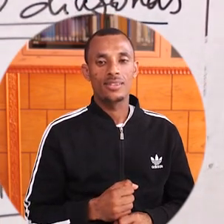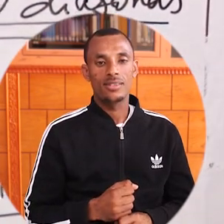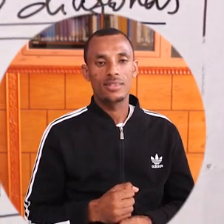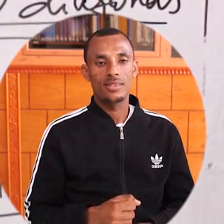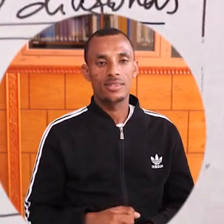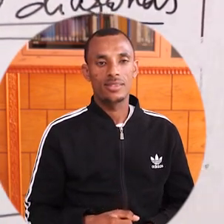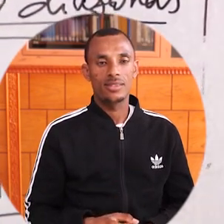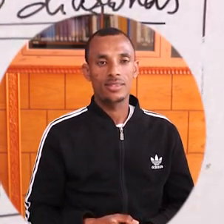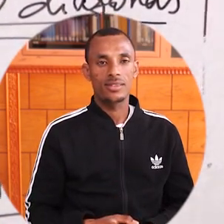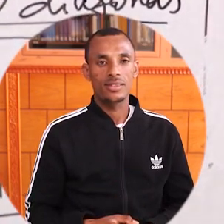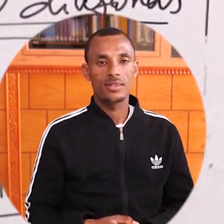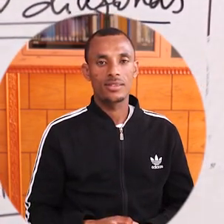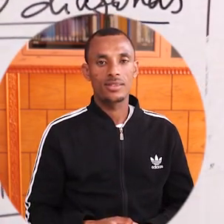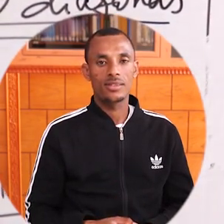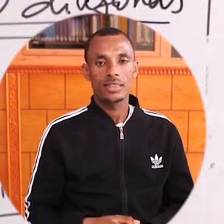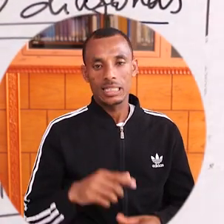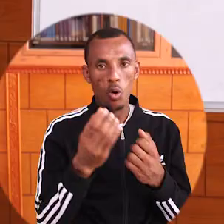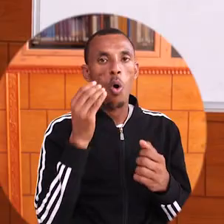Homework.